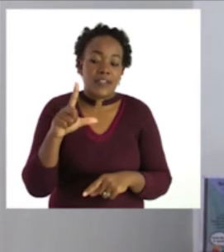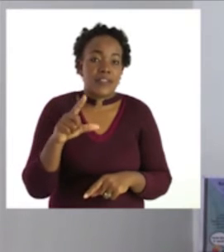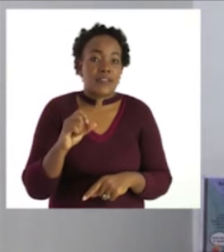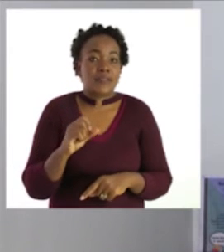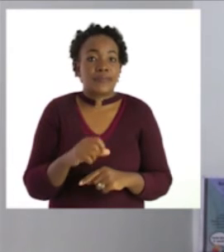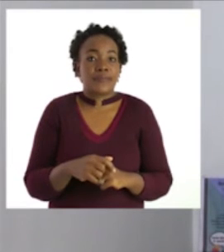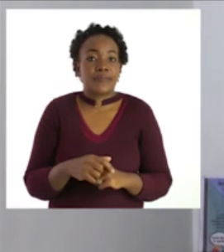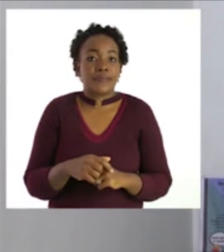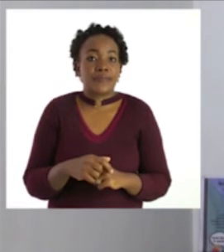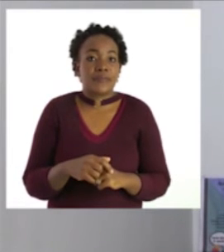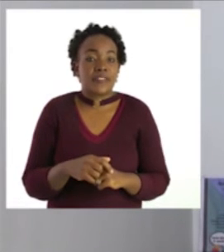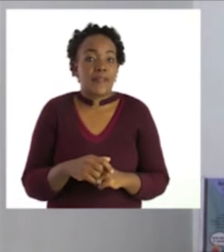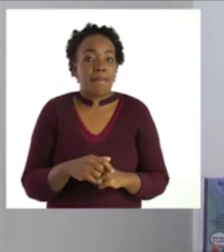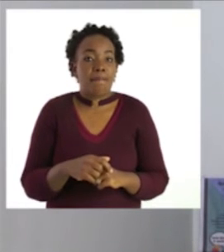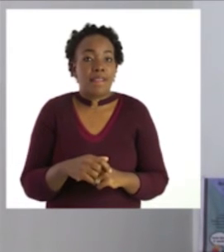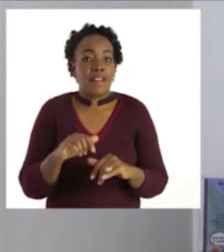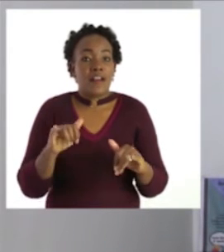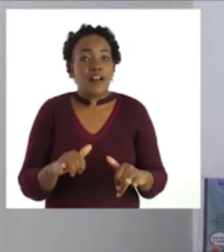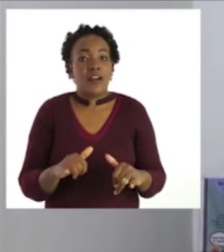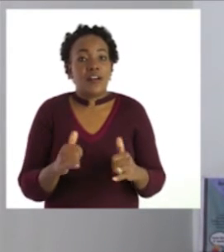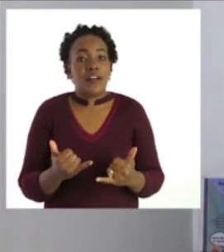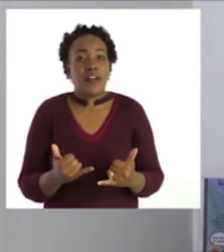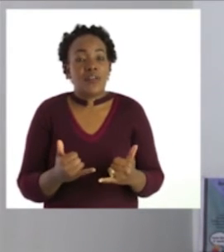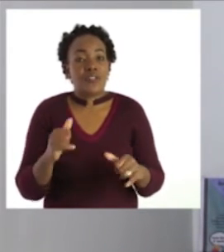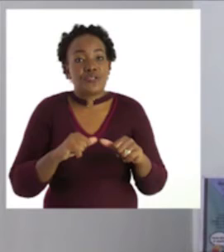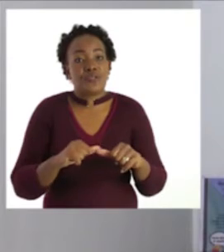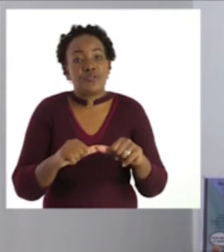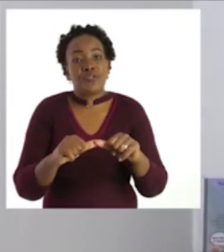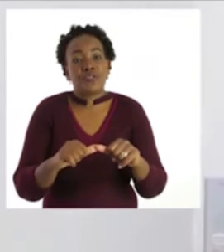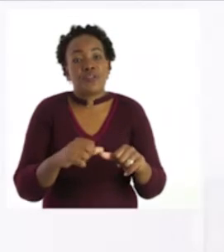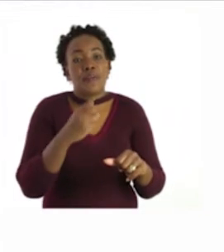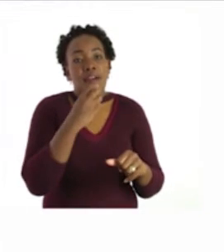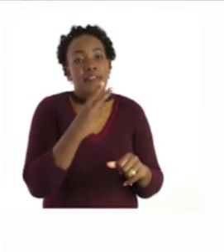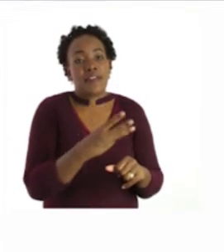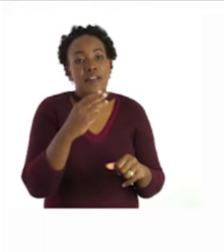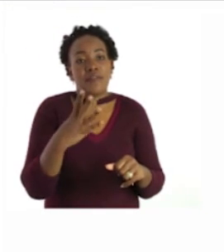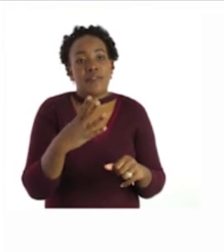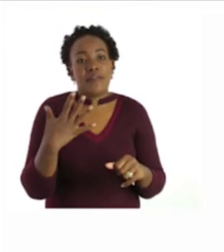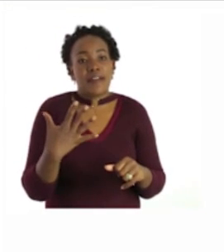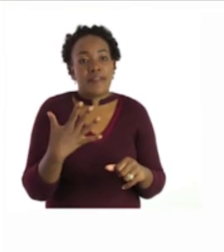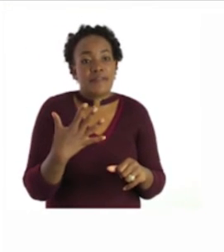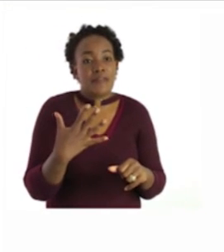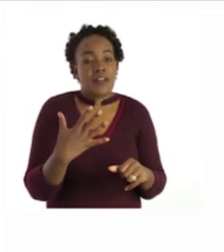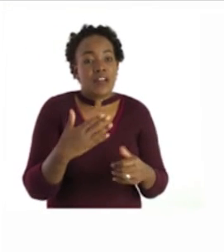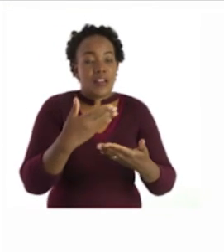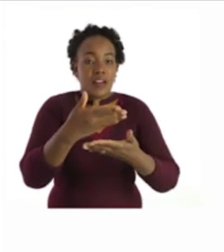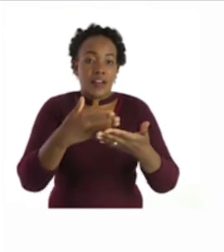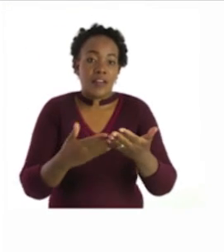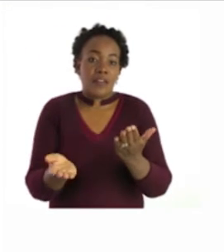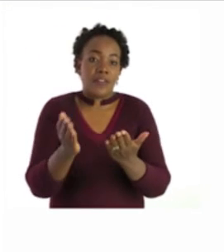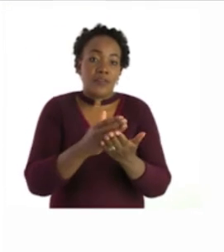grade 2s, I want you to do number 3, number 4, number 5 from the